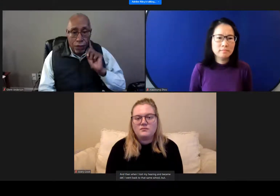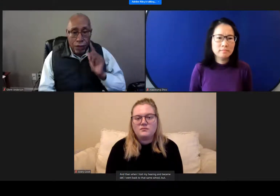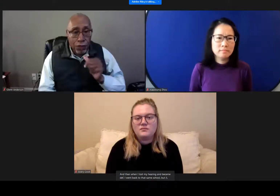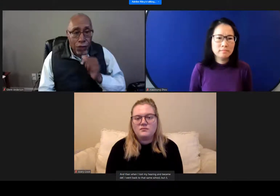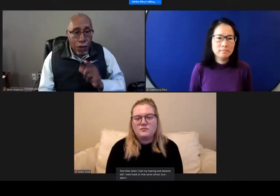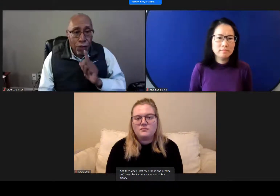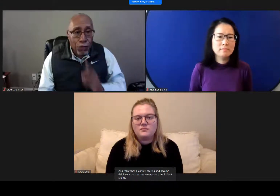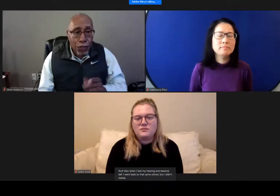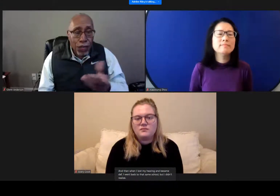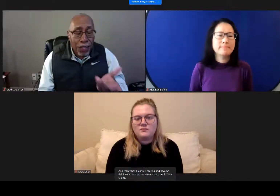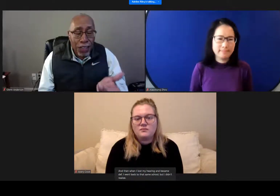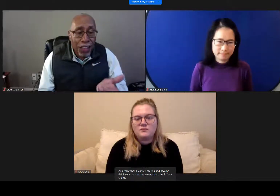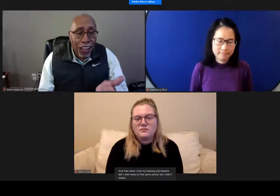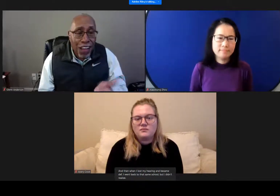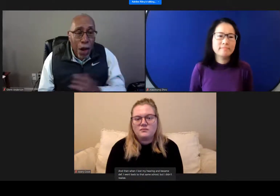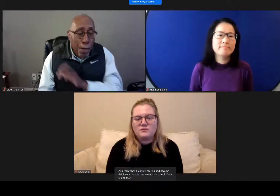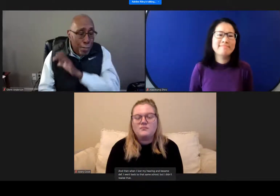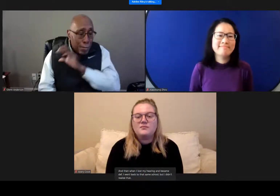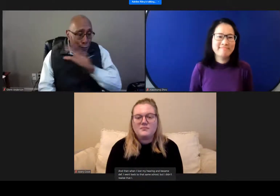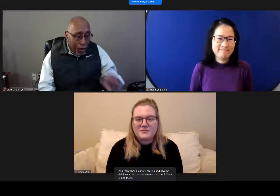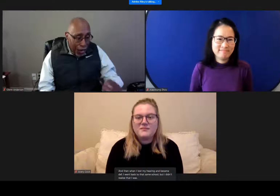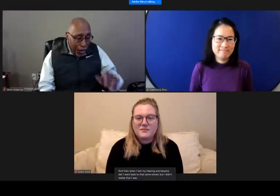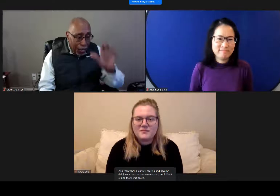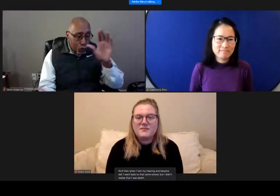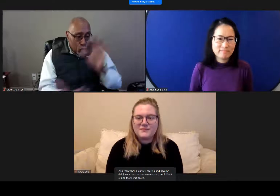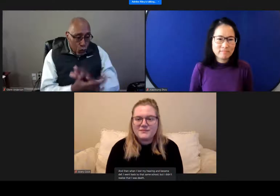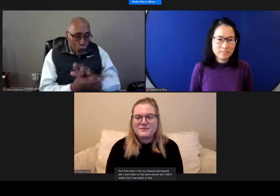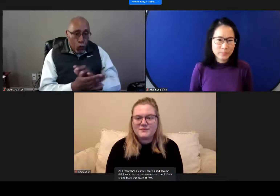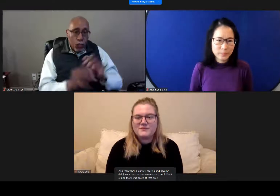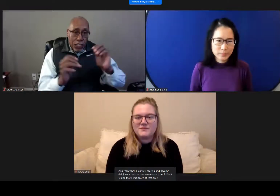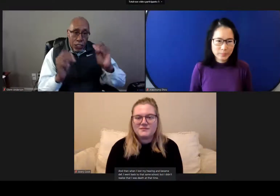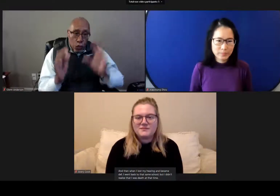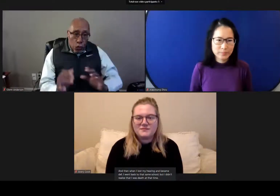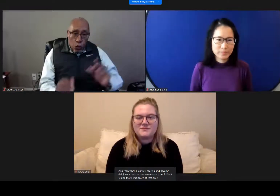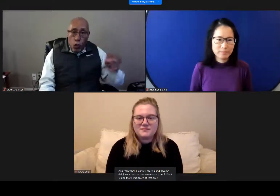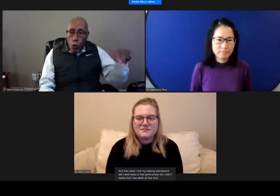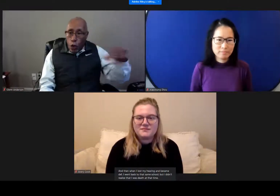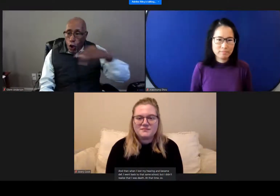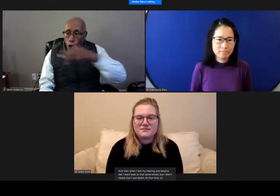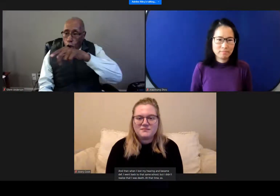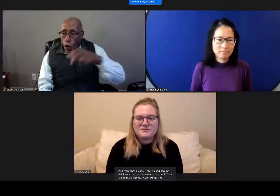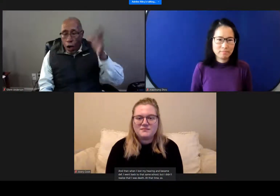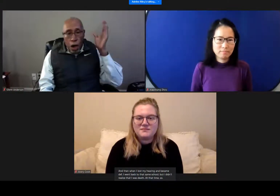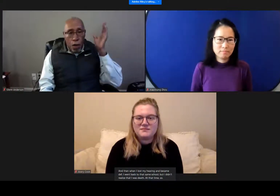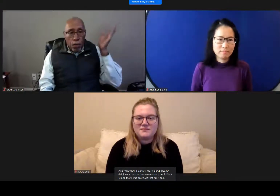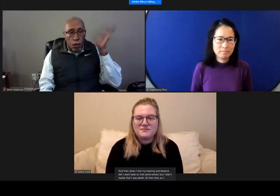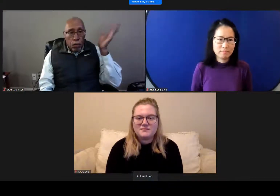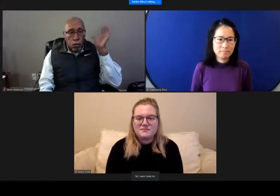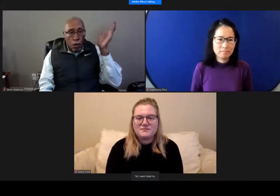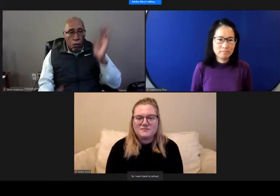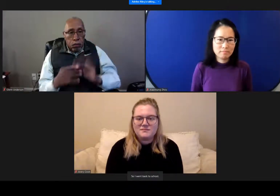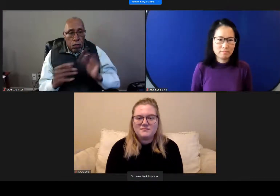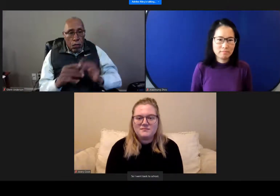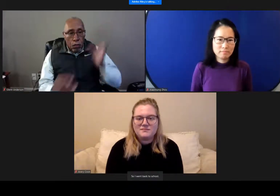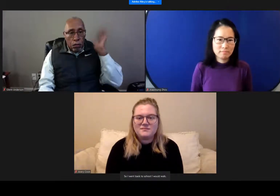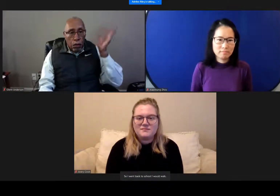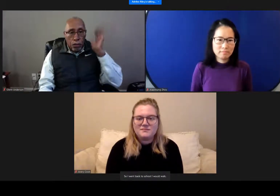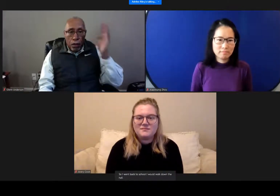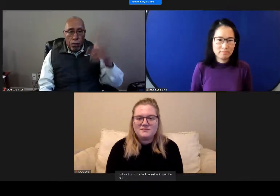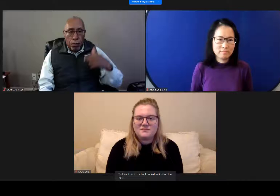I didn't realize that I was deaf at that time. So I went back to school. I would walk